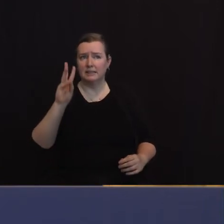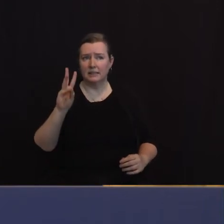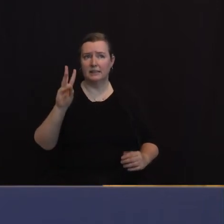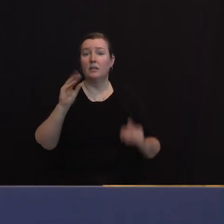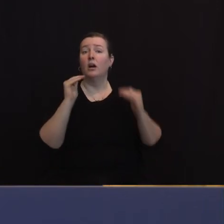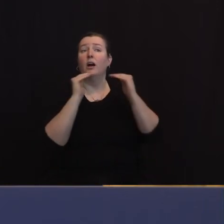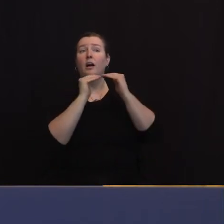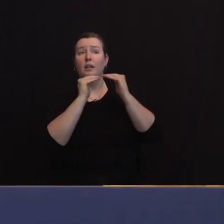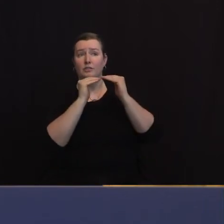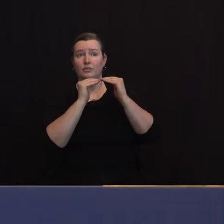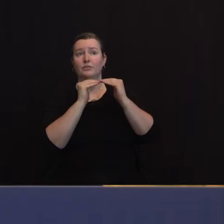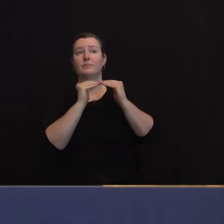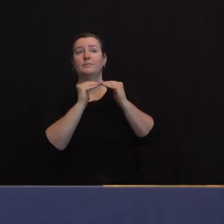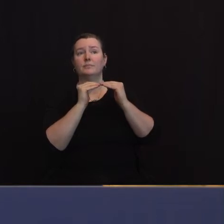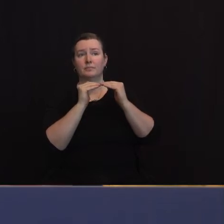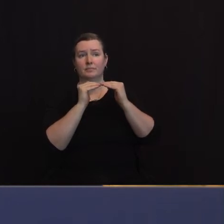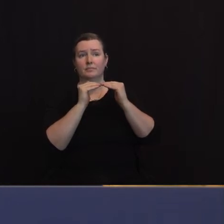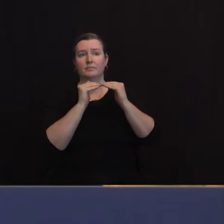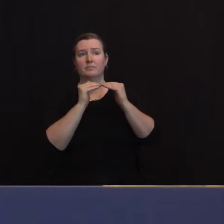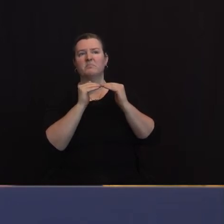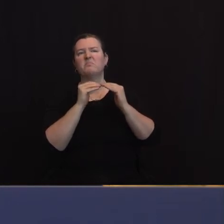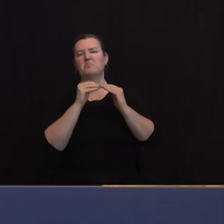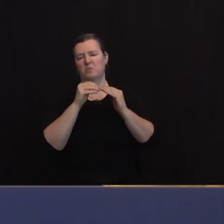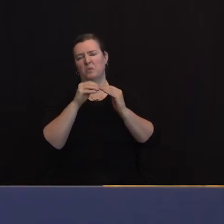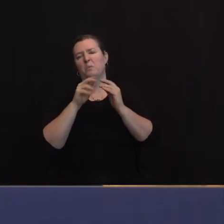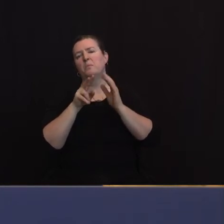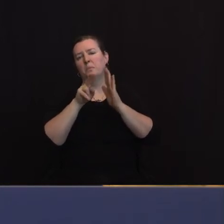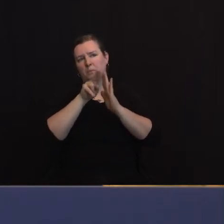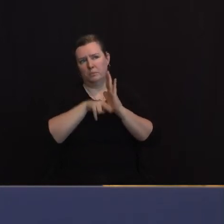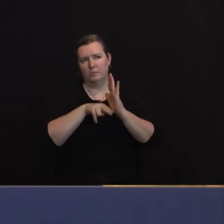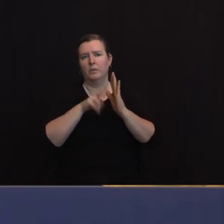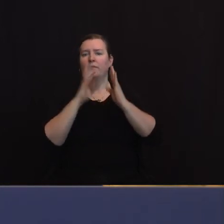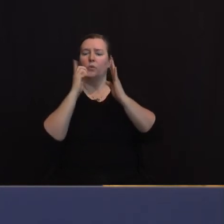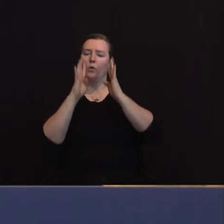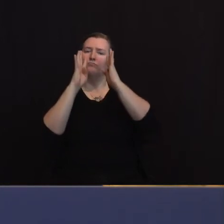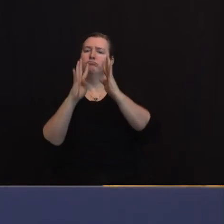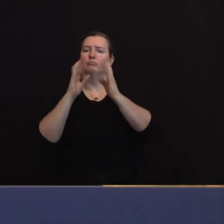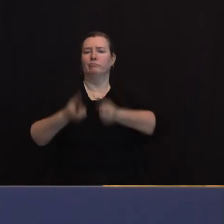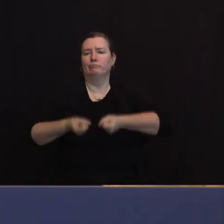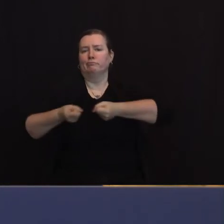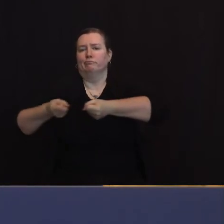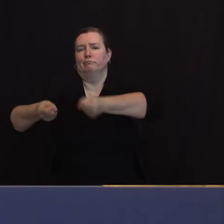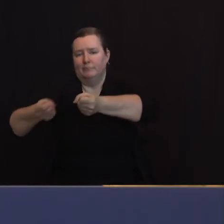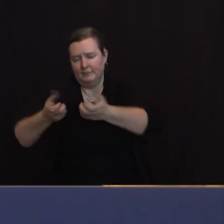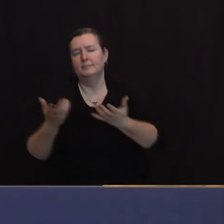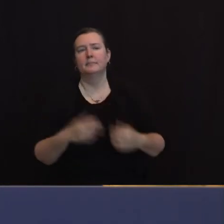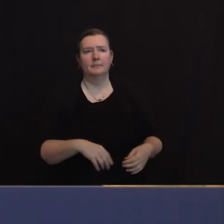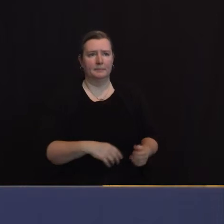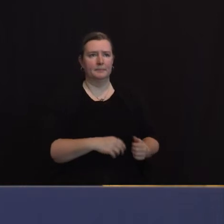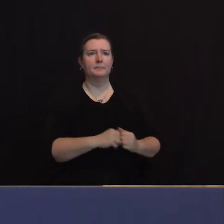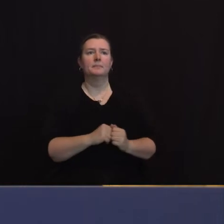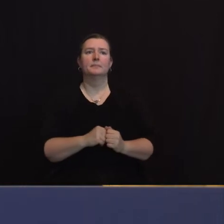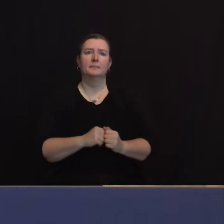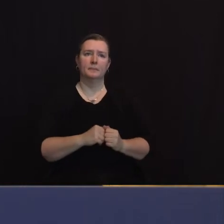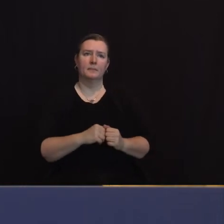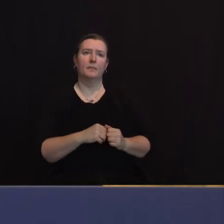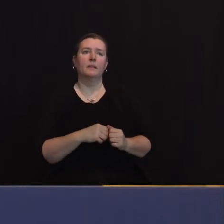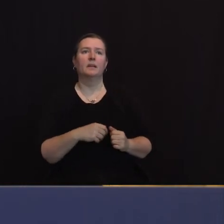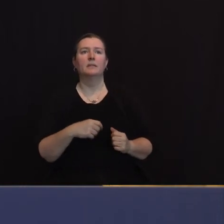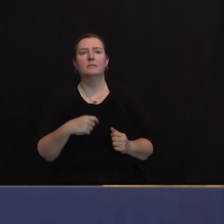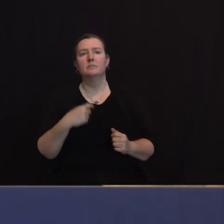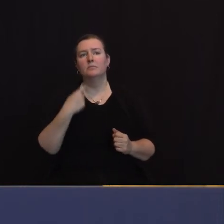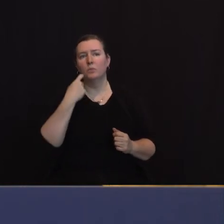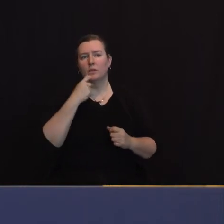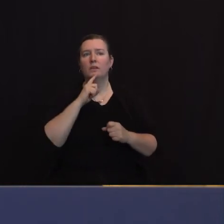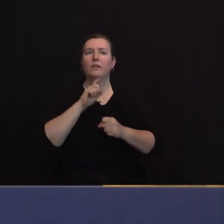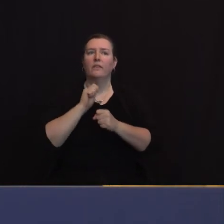Cardinale today. Thank you for that. And we're also welcoming the gentleman to my left, the newly confirmed Secretary of Higher Education,